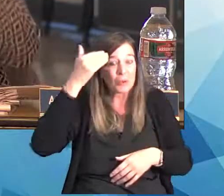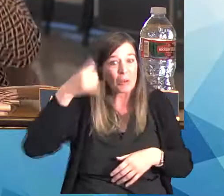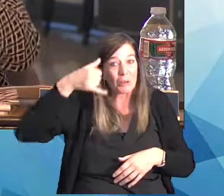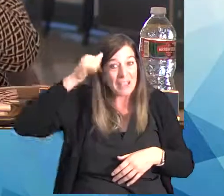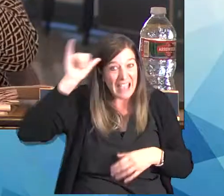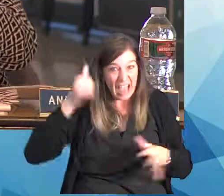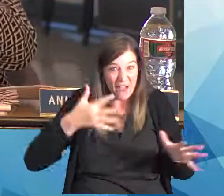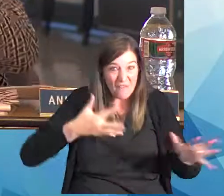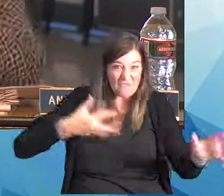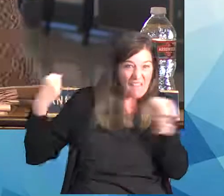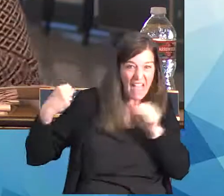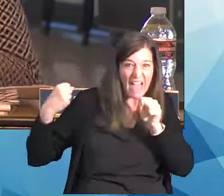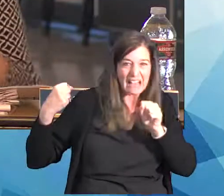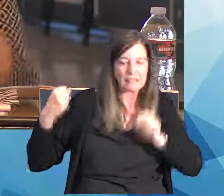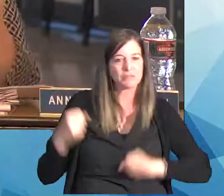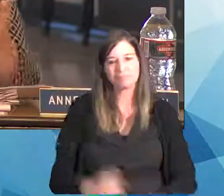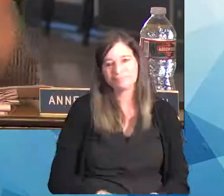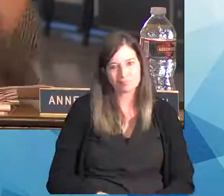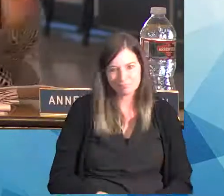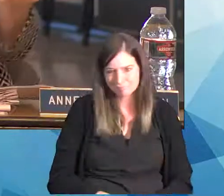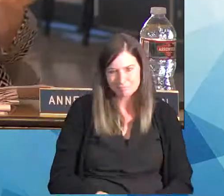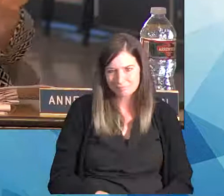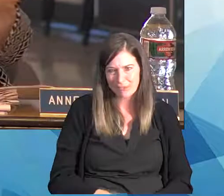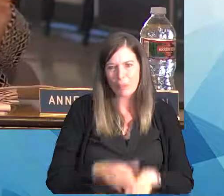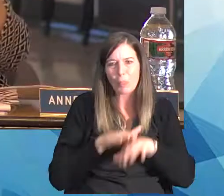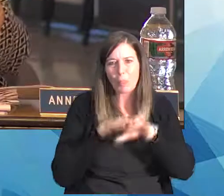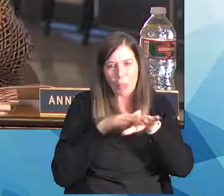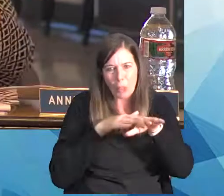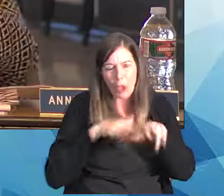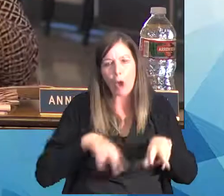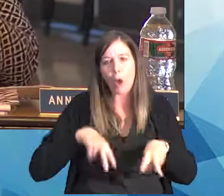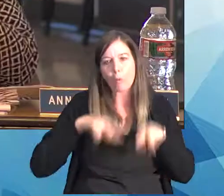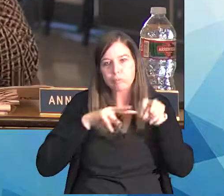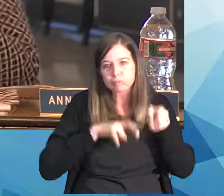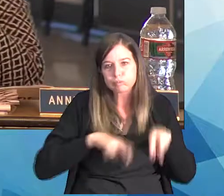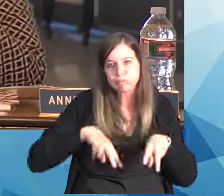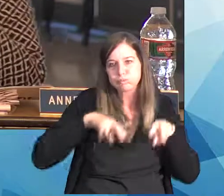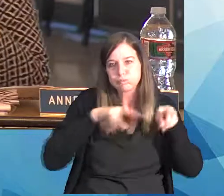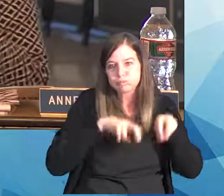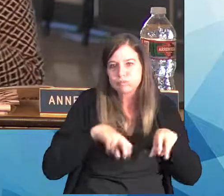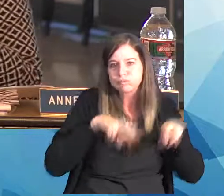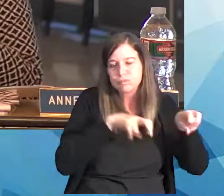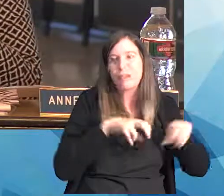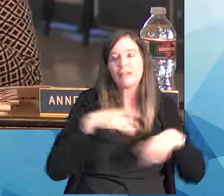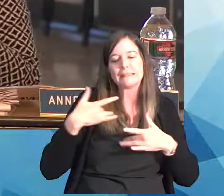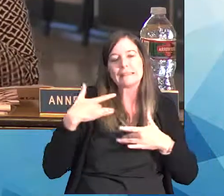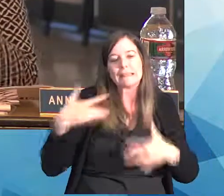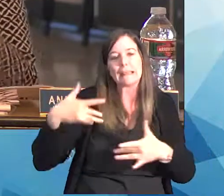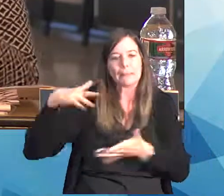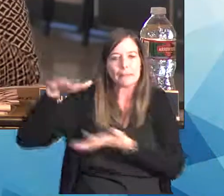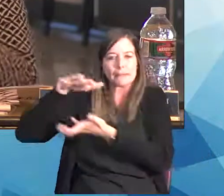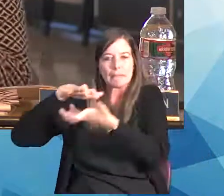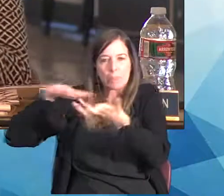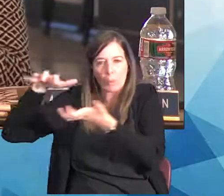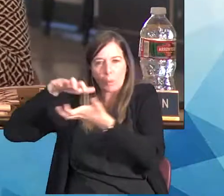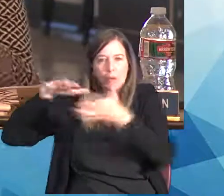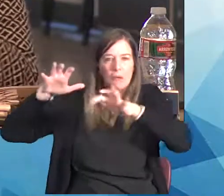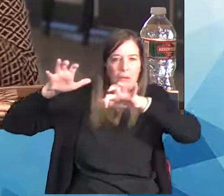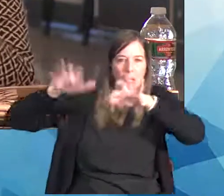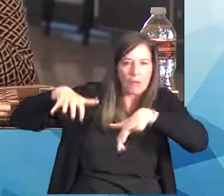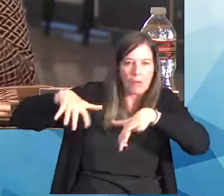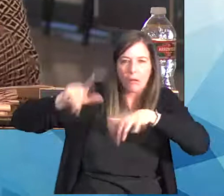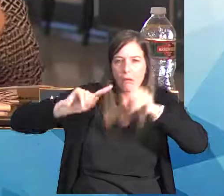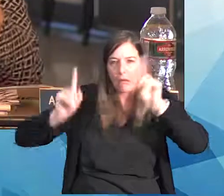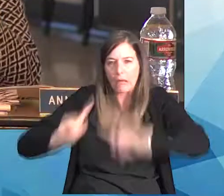fast. They're pretty slow. So typically the storms will catch up to the cattle and cause all kinds